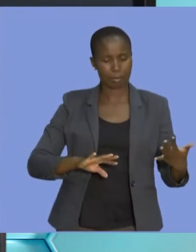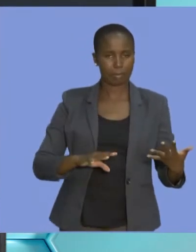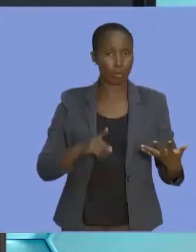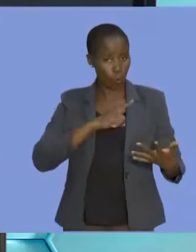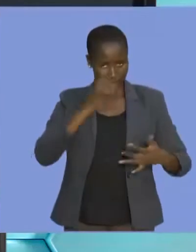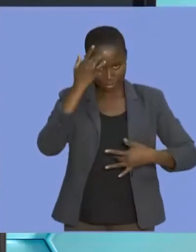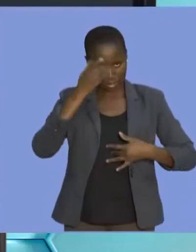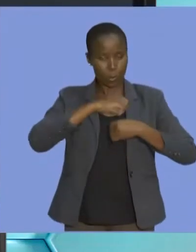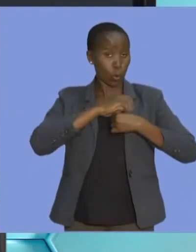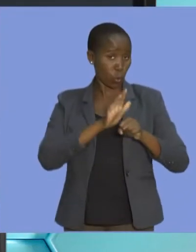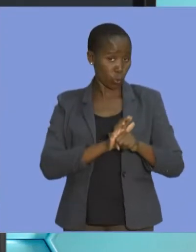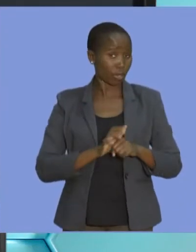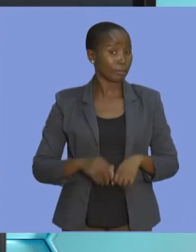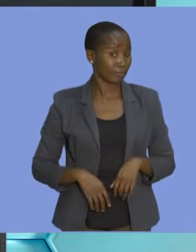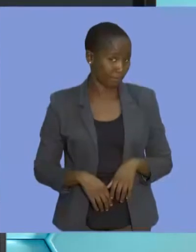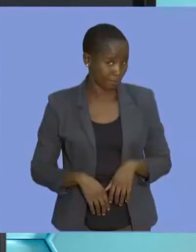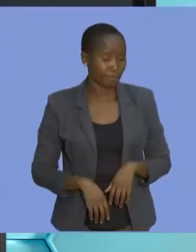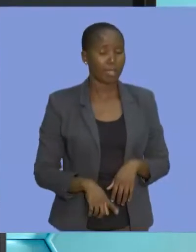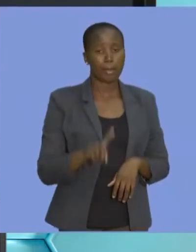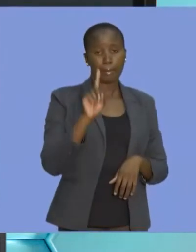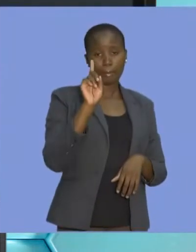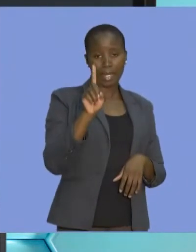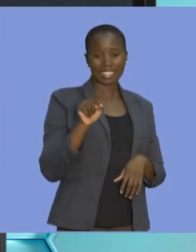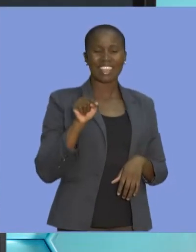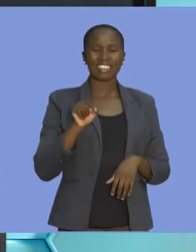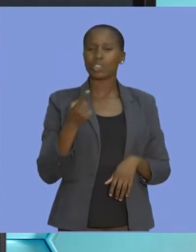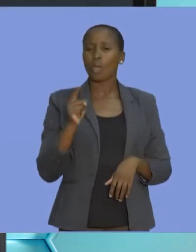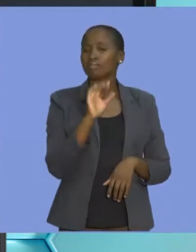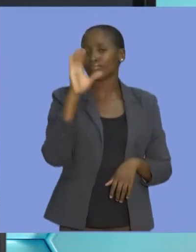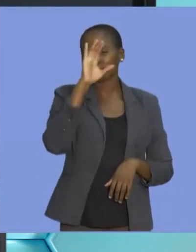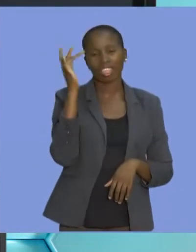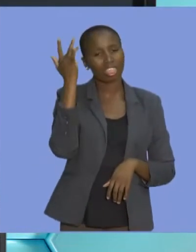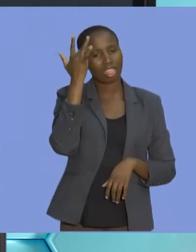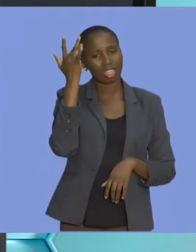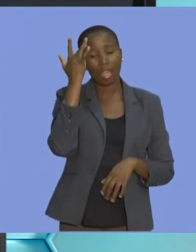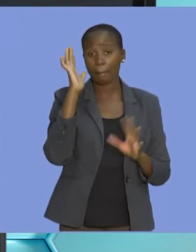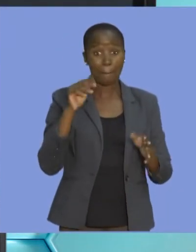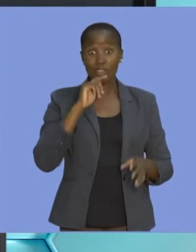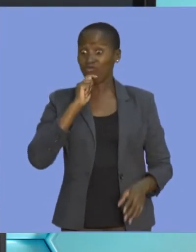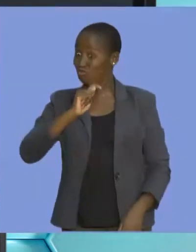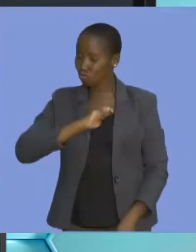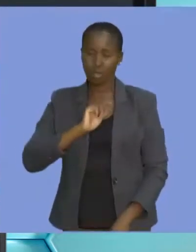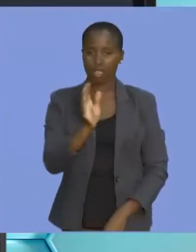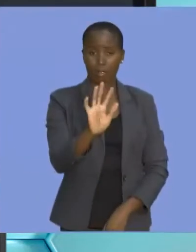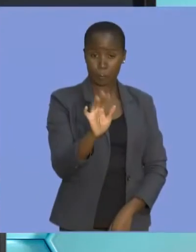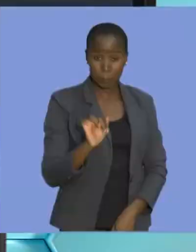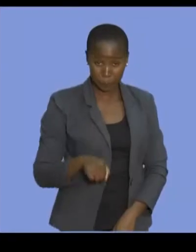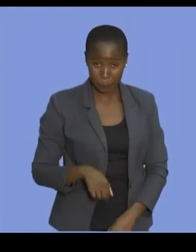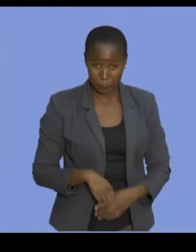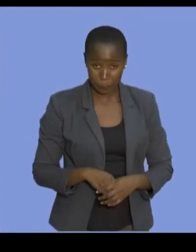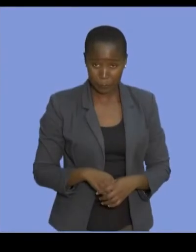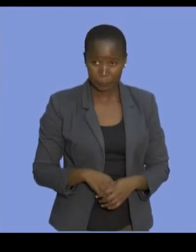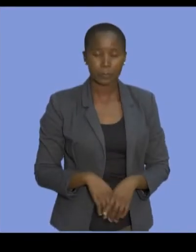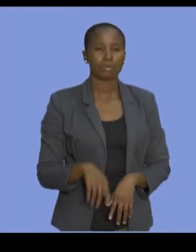But remember, this is an estimated mean, not an actual mean. But I have a question for you.